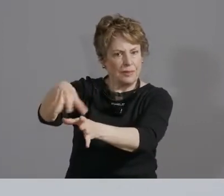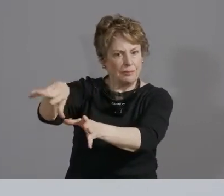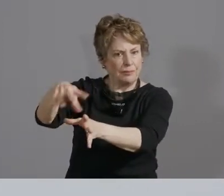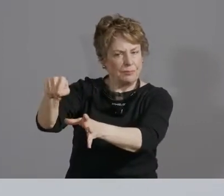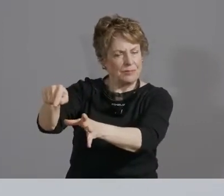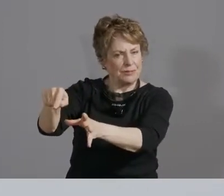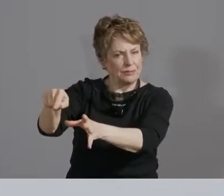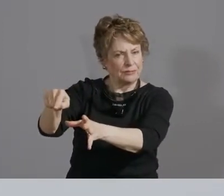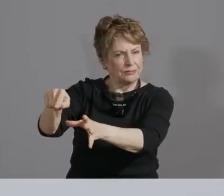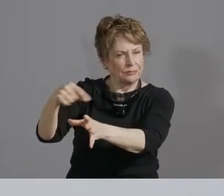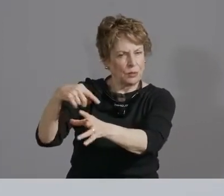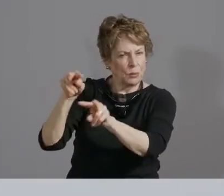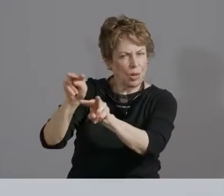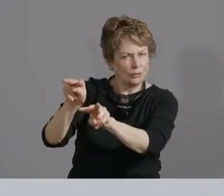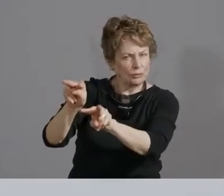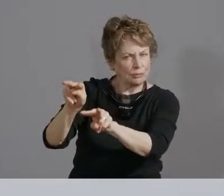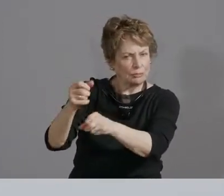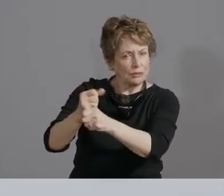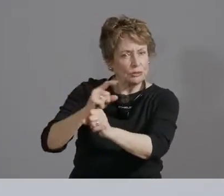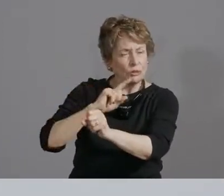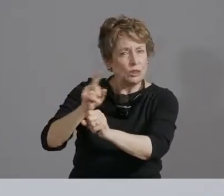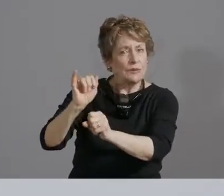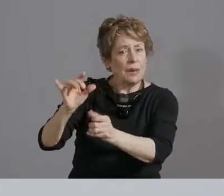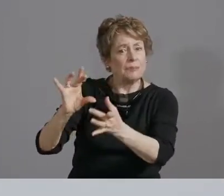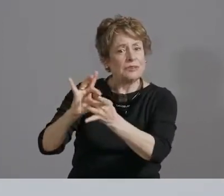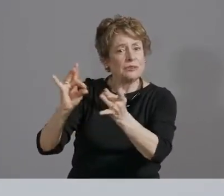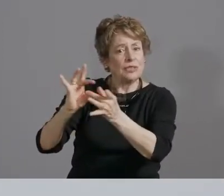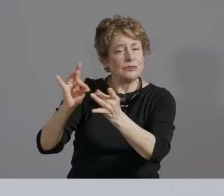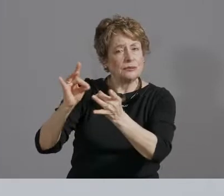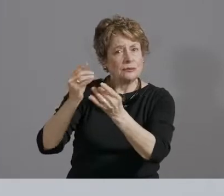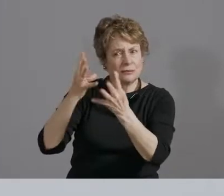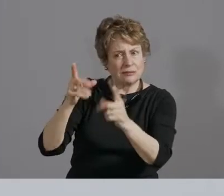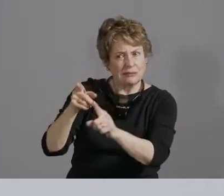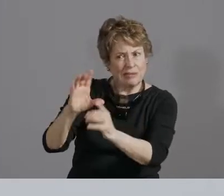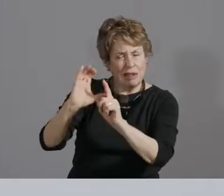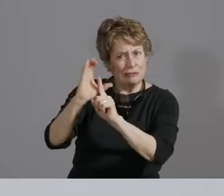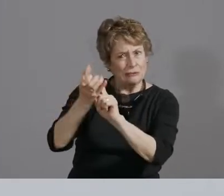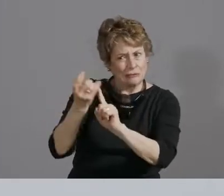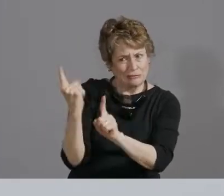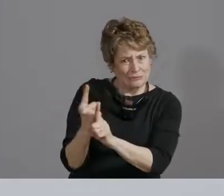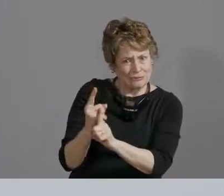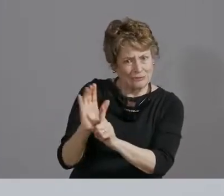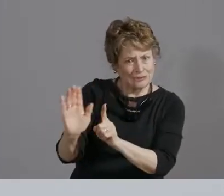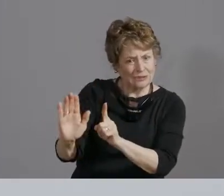that resonate with those communities, and working through those communities to build trust.